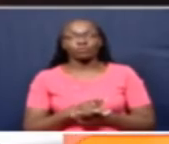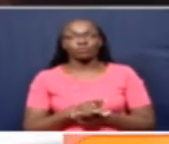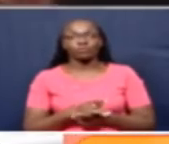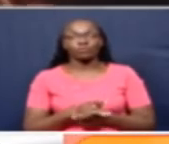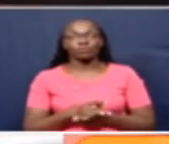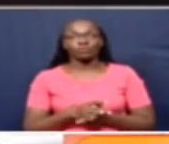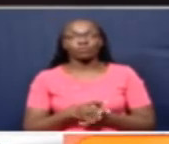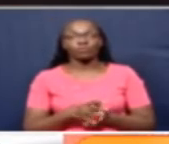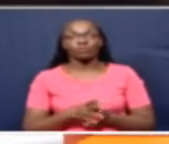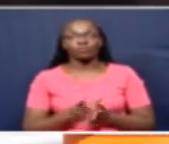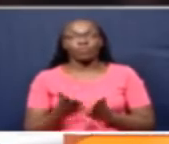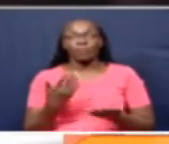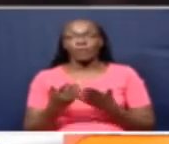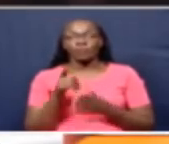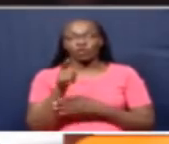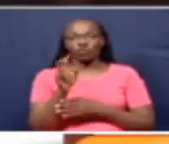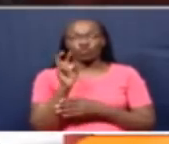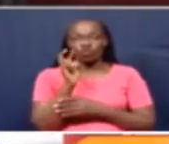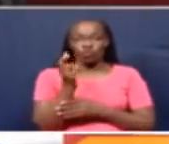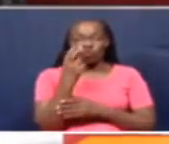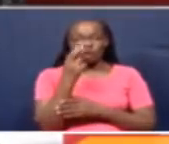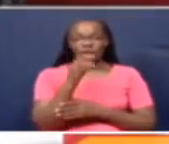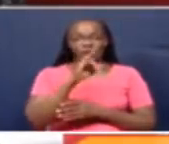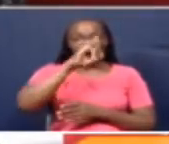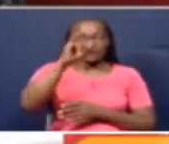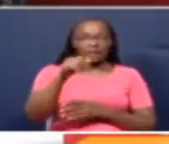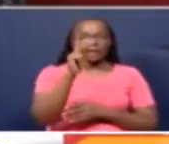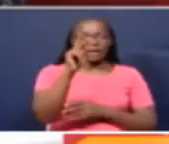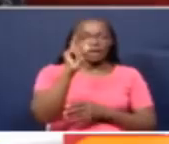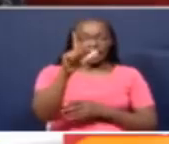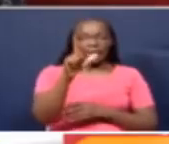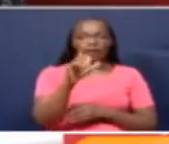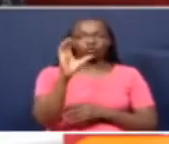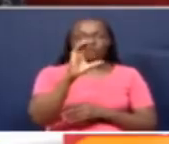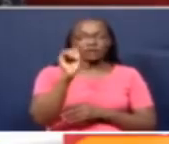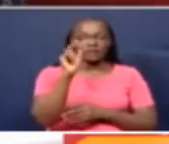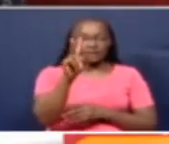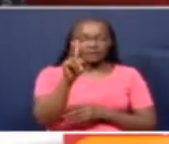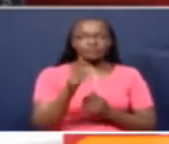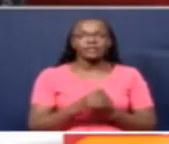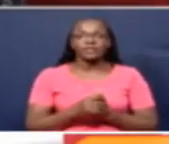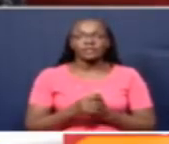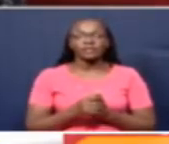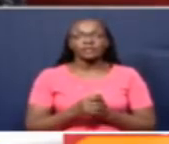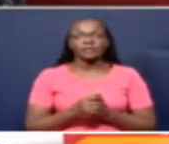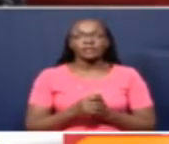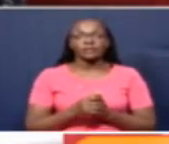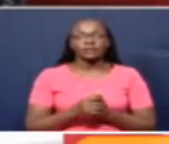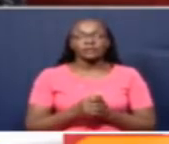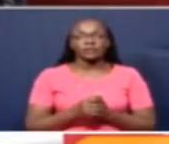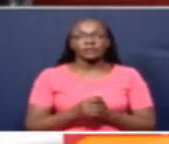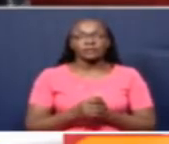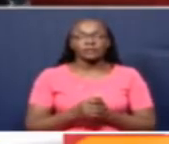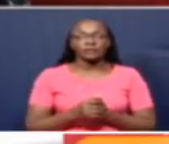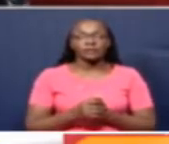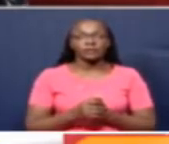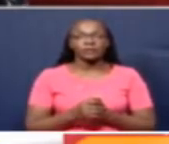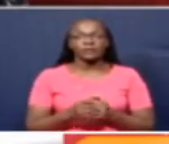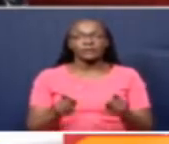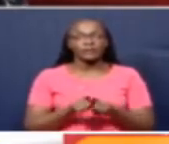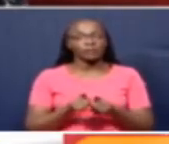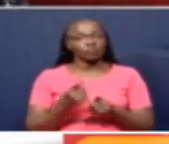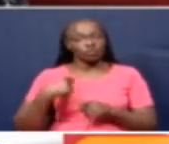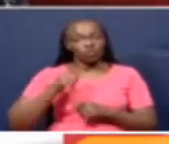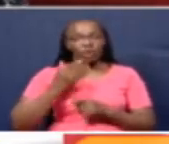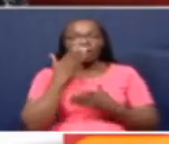Oh, you're watching Jeff Kunenge live right here on Citizen Television. You've never had this much fun, have you? I know, we haven't. Yeah. This is fun. I'm